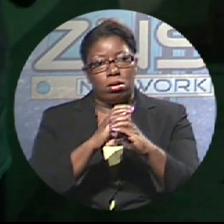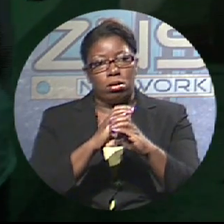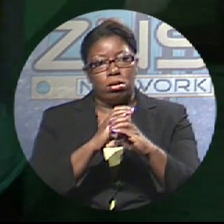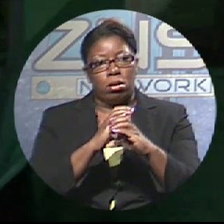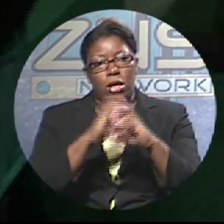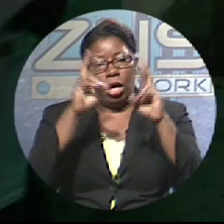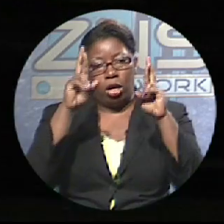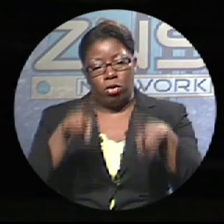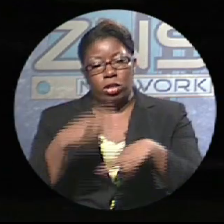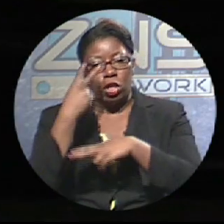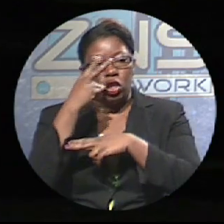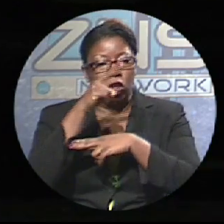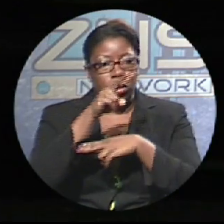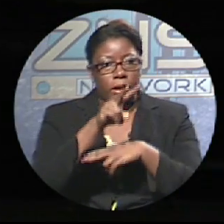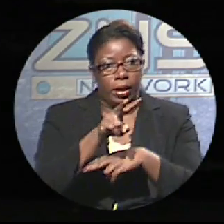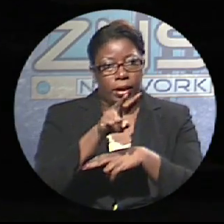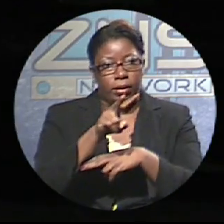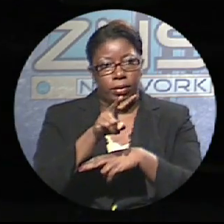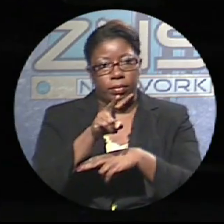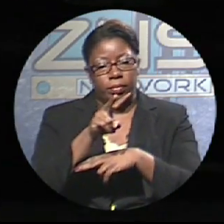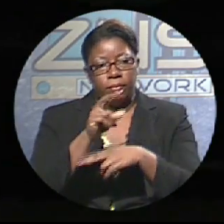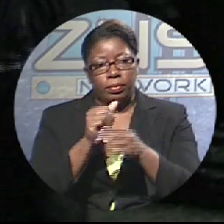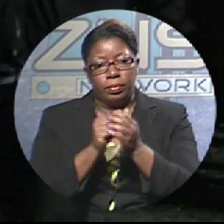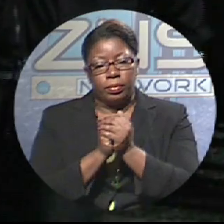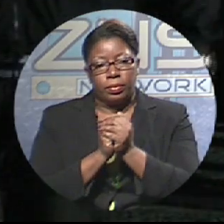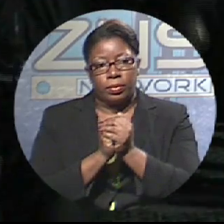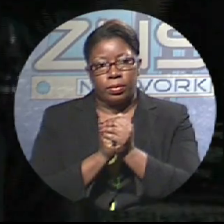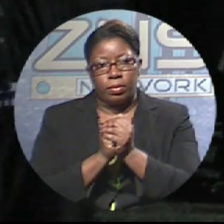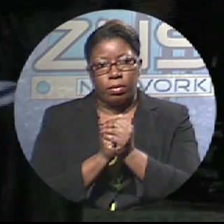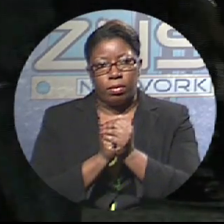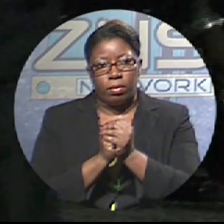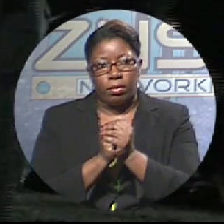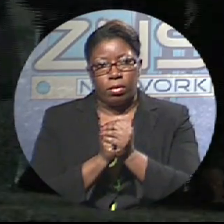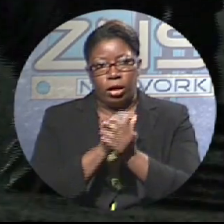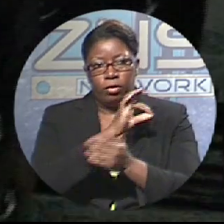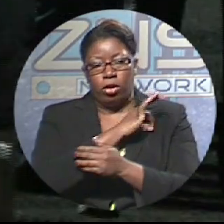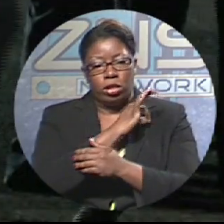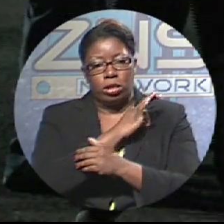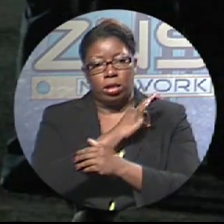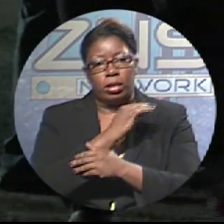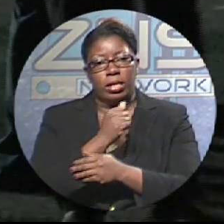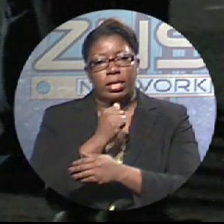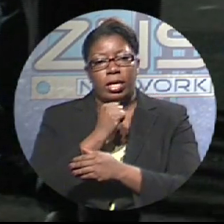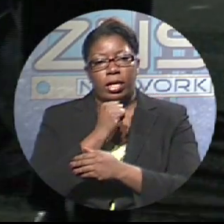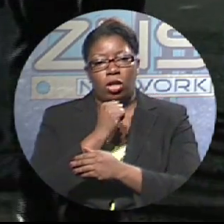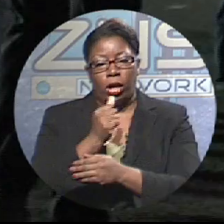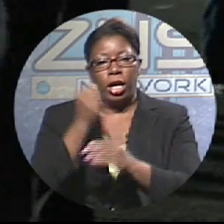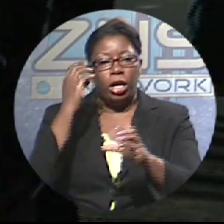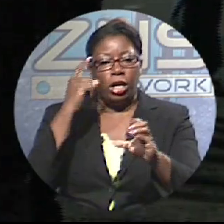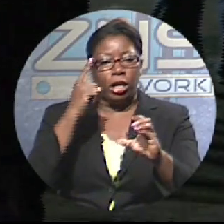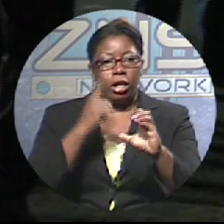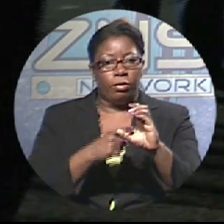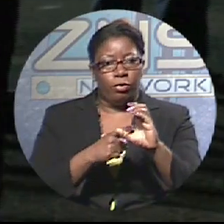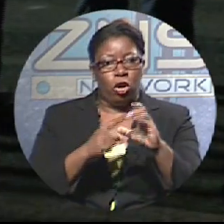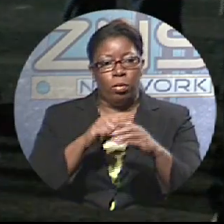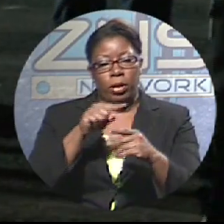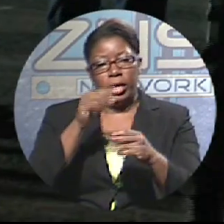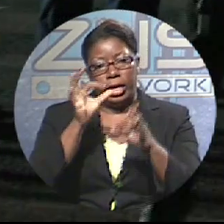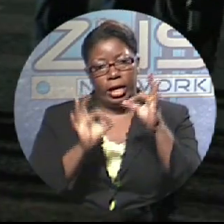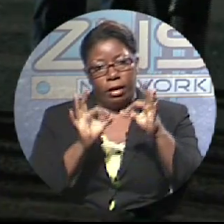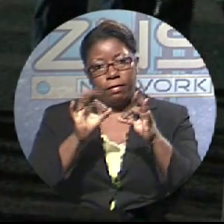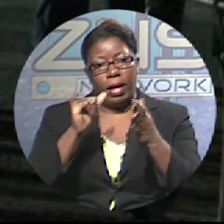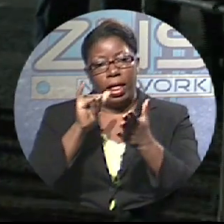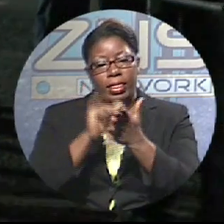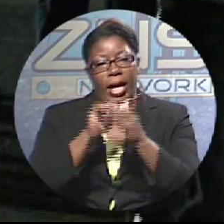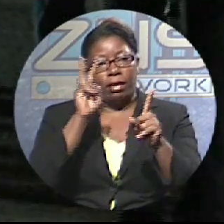scene as detectives carried out their investigations. ACP Ferguson could not confirm at the time whether the victim was among a group of people